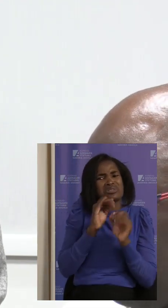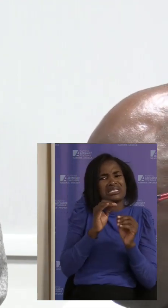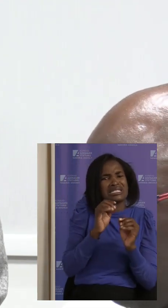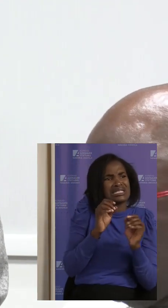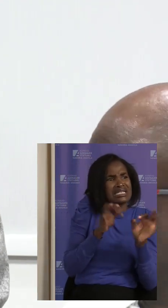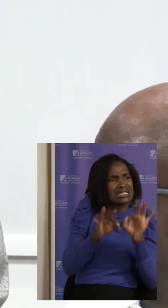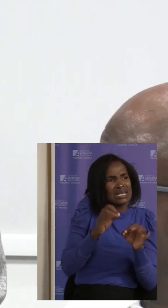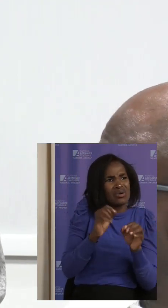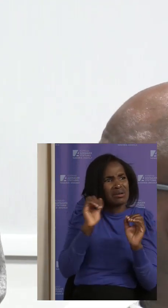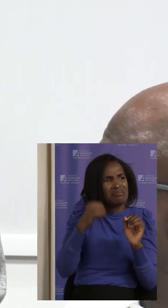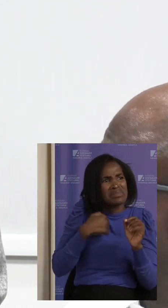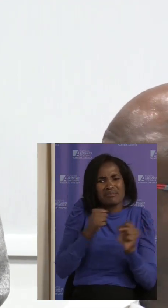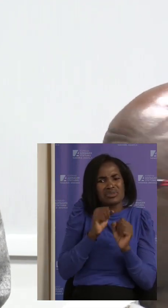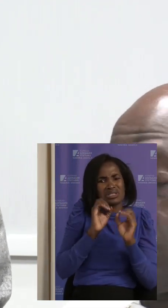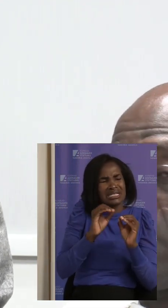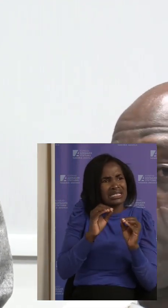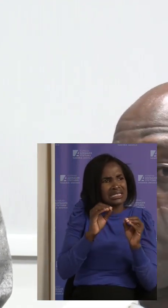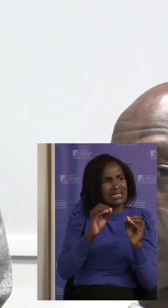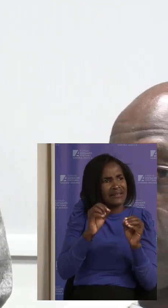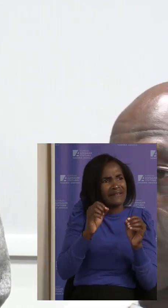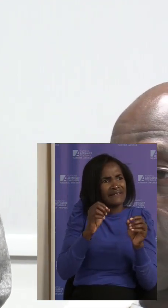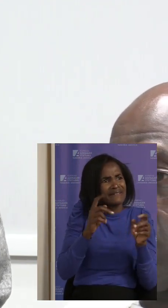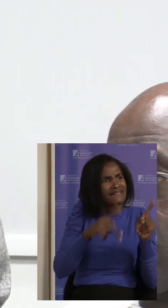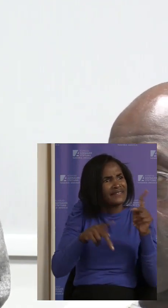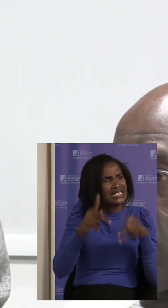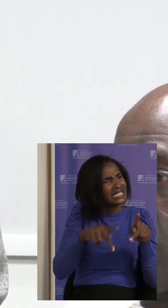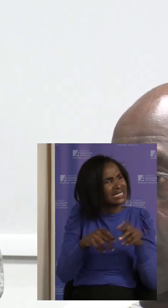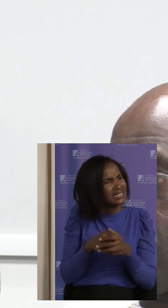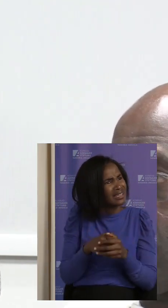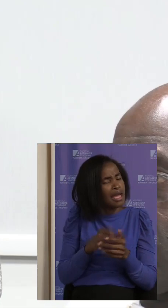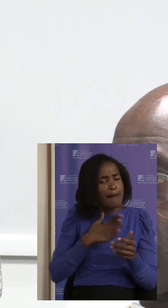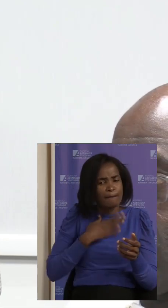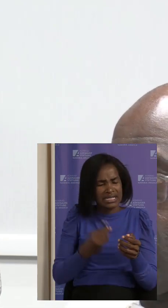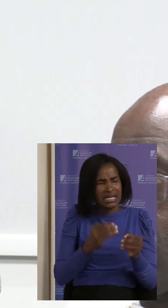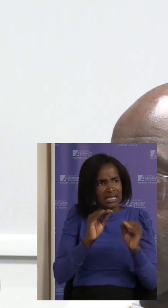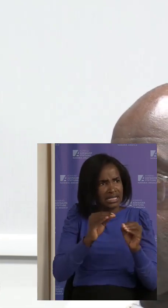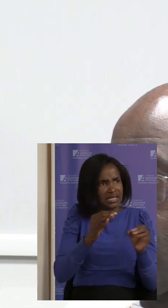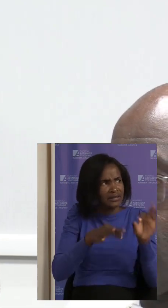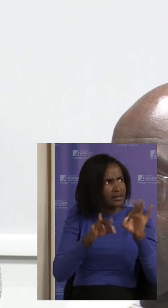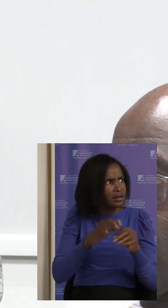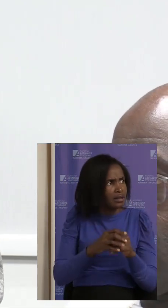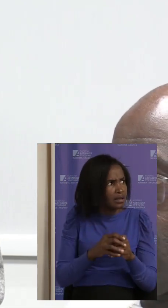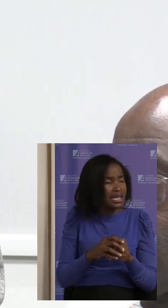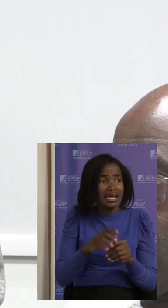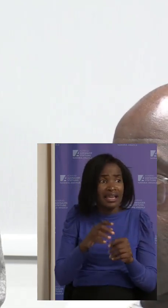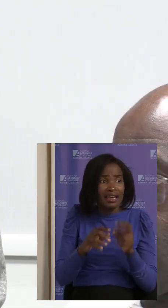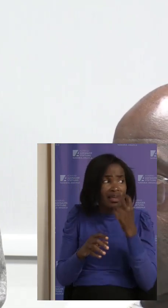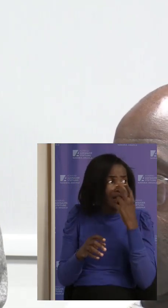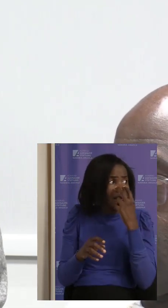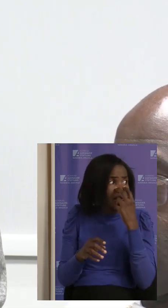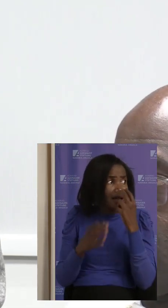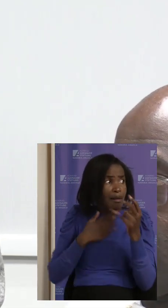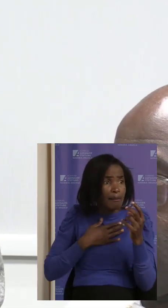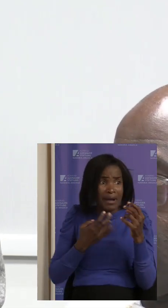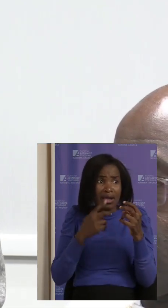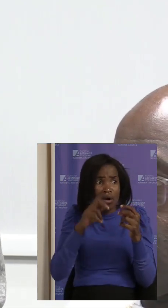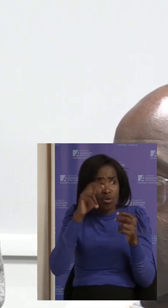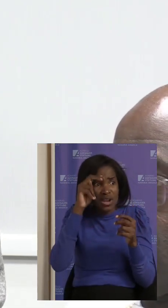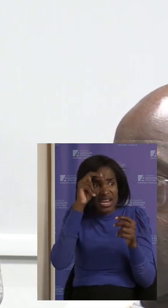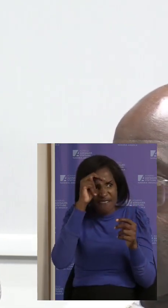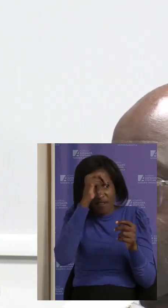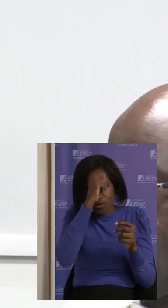what we have seen, if my child is doing physics and chemistry, I will not let them to be taught by my own nephews. I will